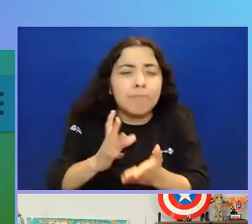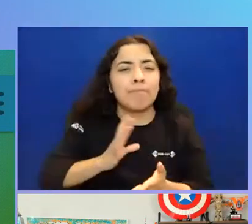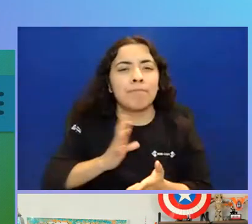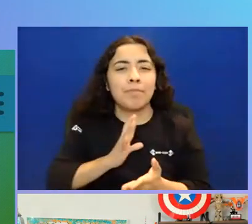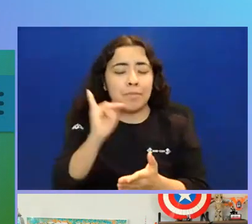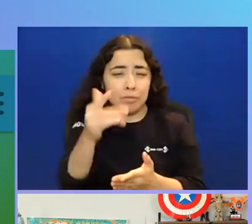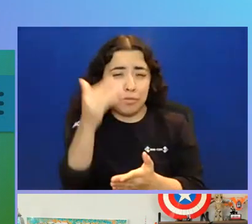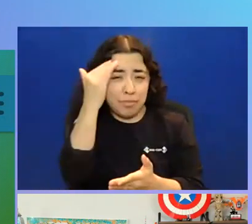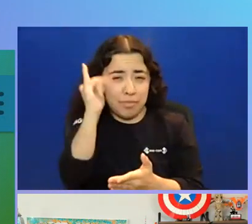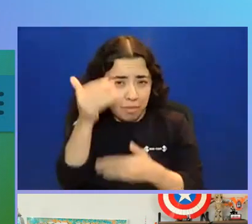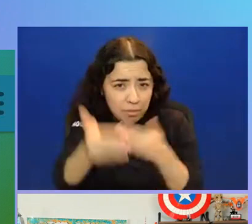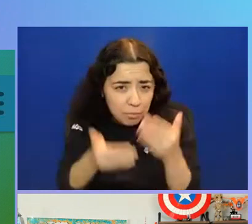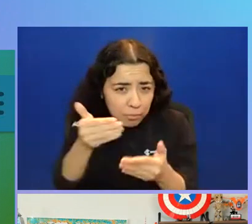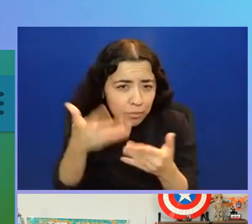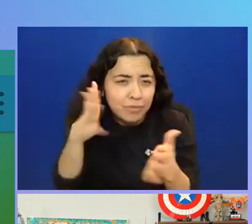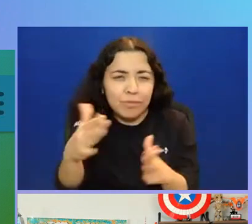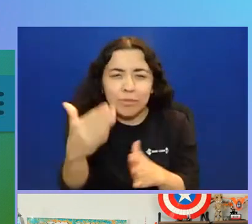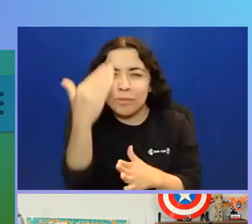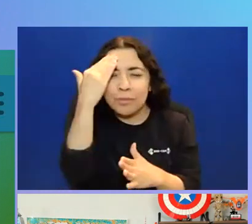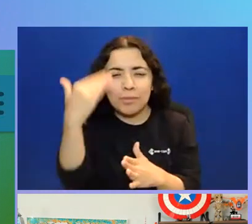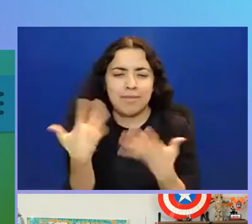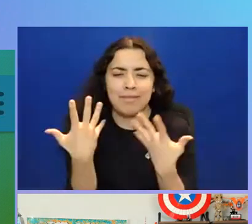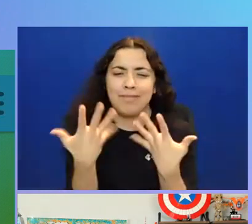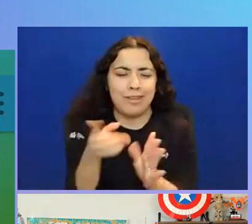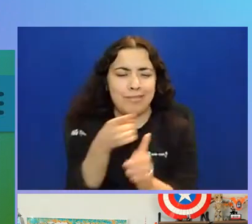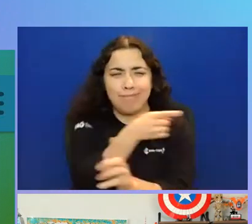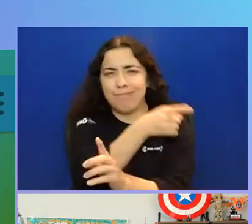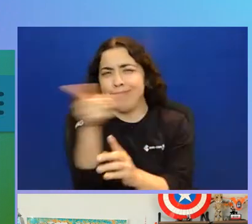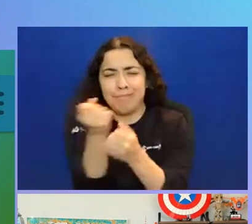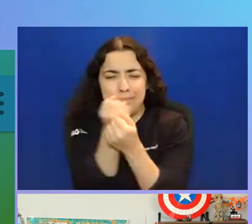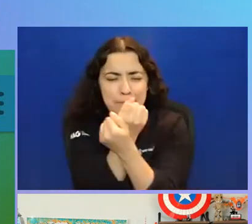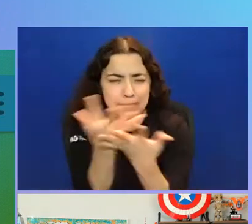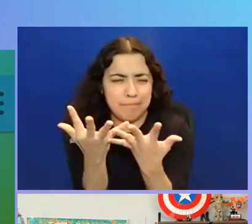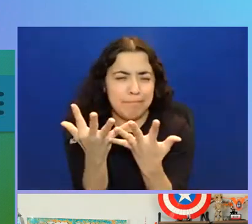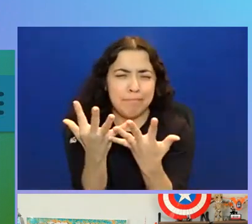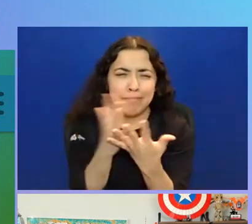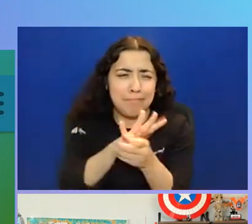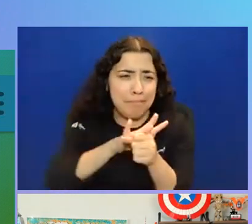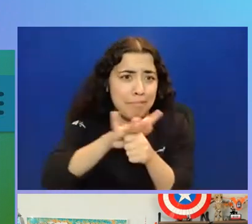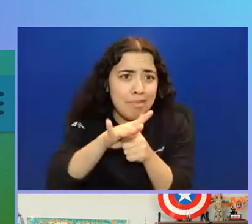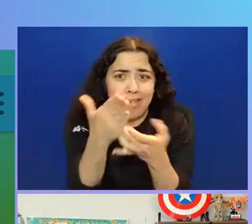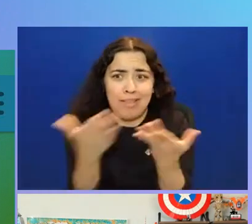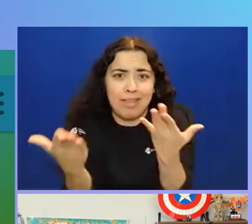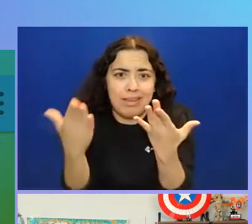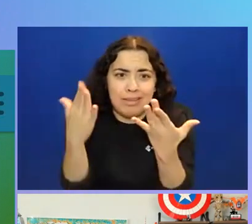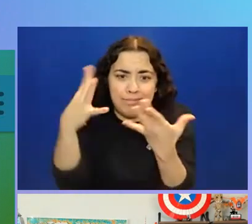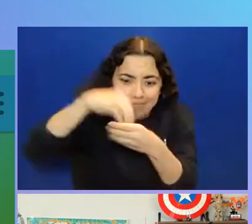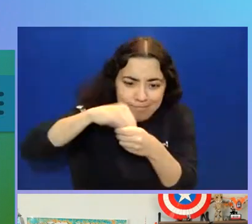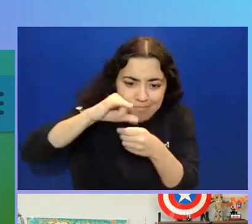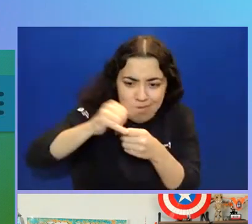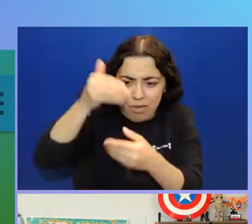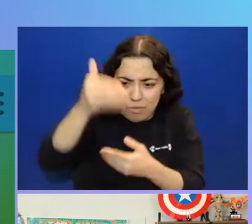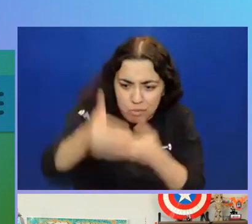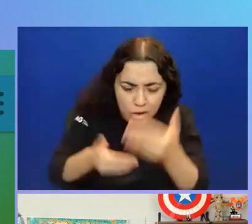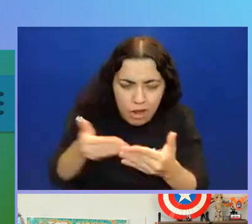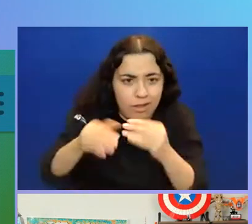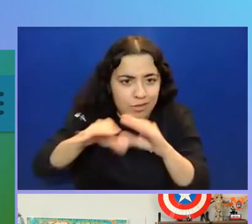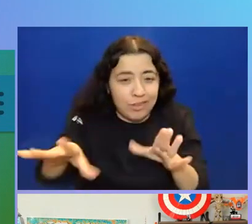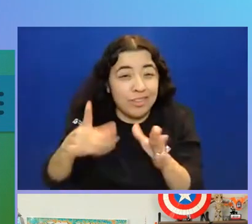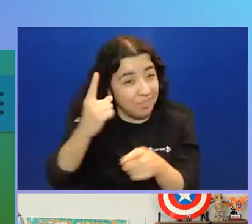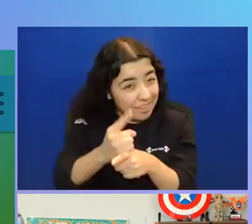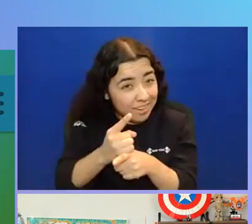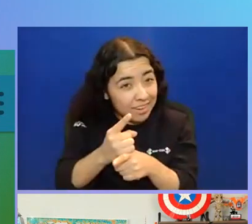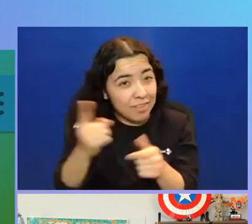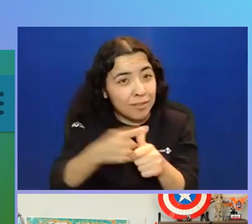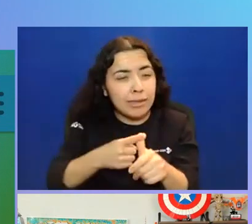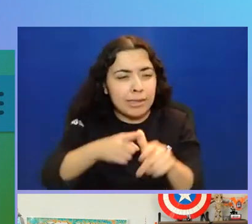with processes like that, that there's already a lot of stuff in those releases, right? You got to make sure they're